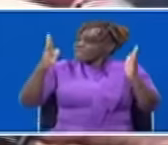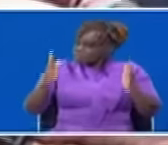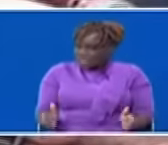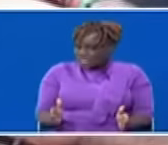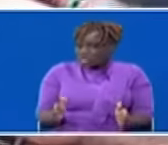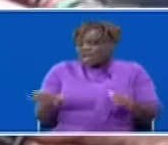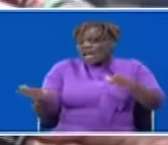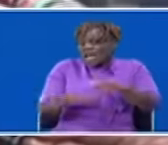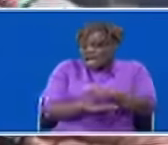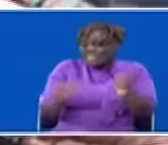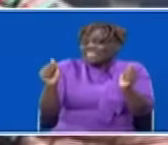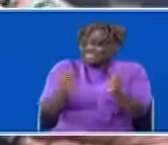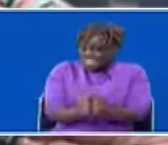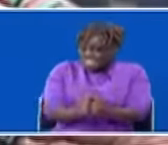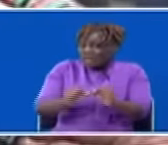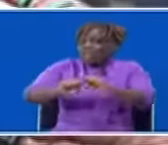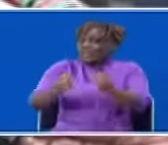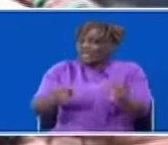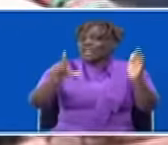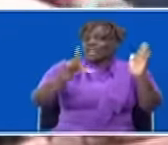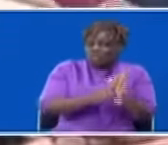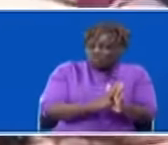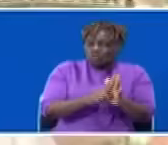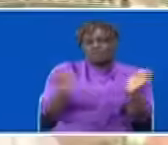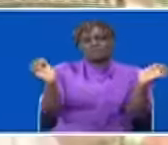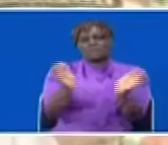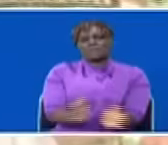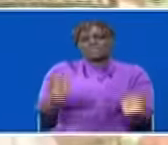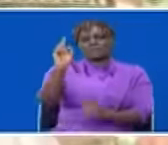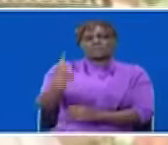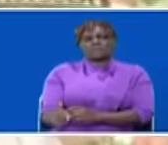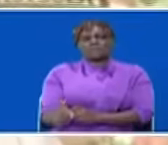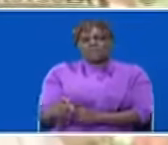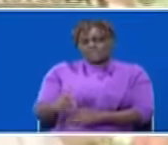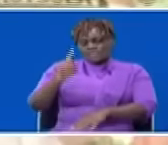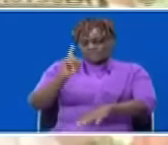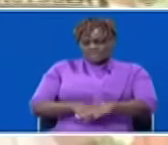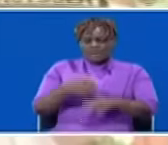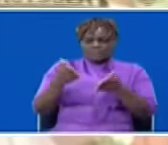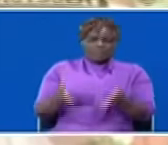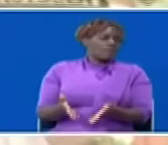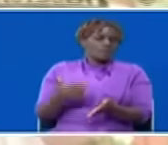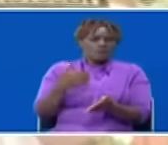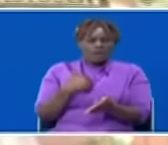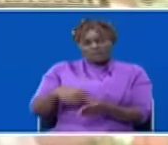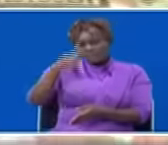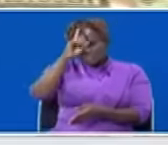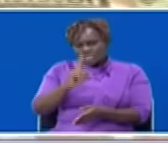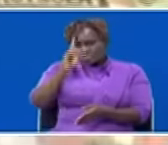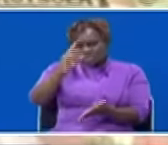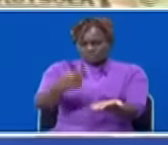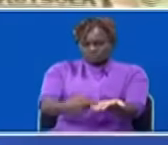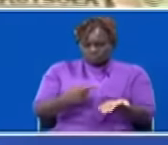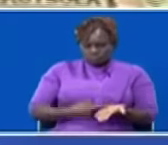mwaka 10 ukipatikana umefunja sheria hatua itachukuliwa. It's now high time that we held very, very serious